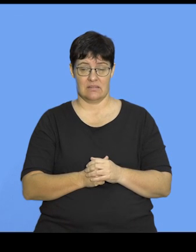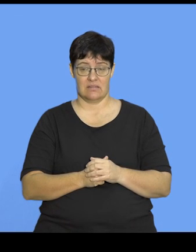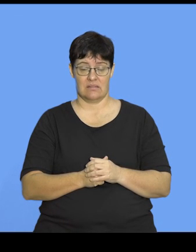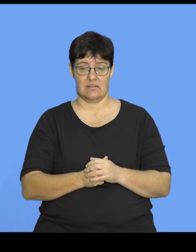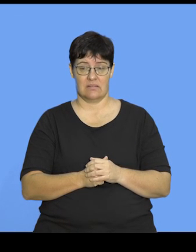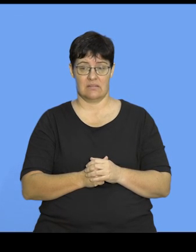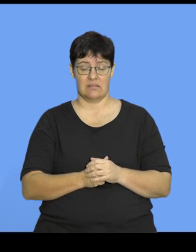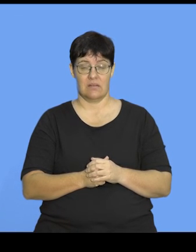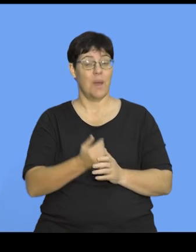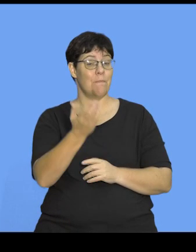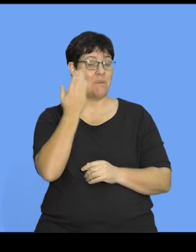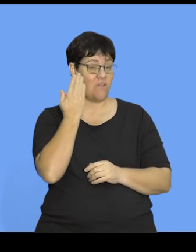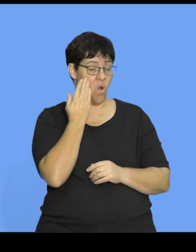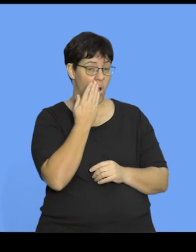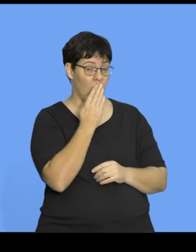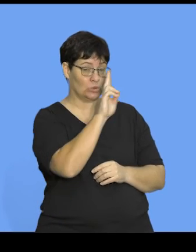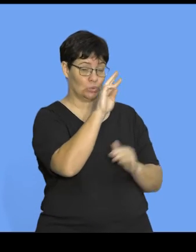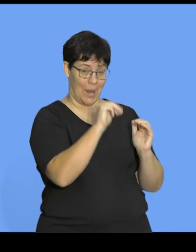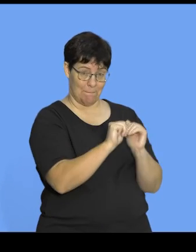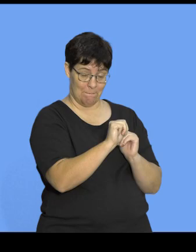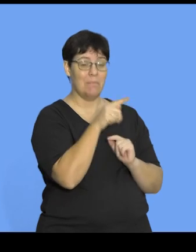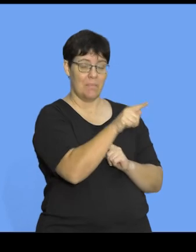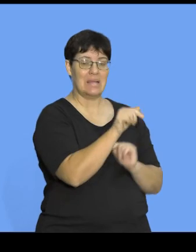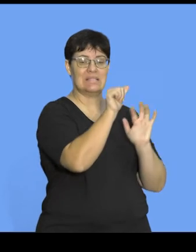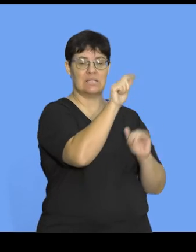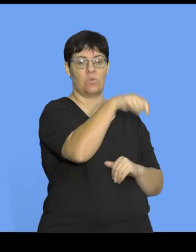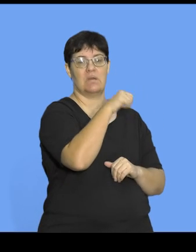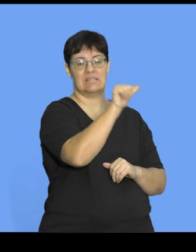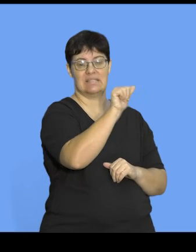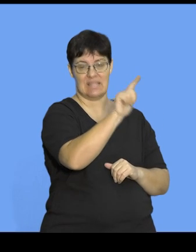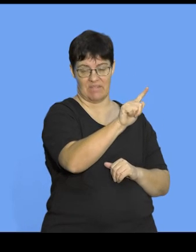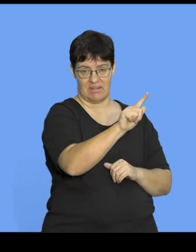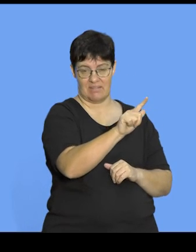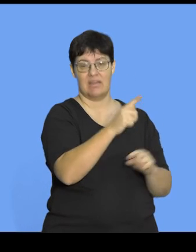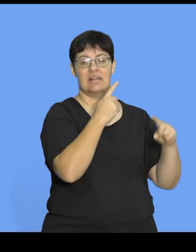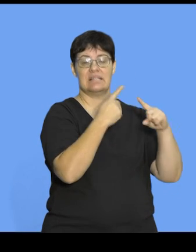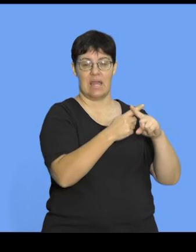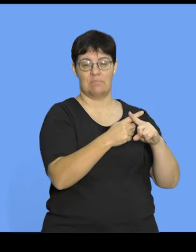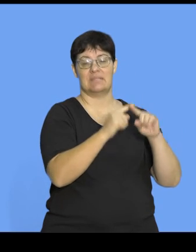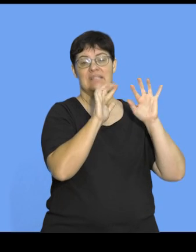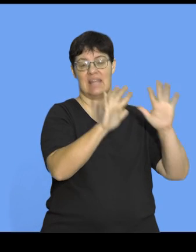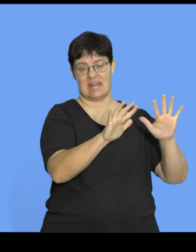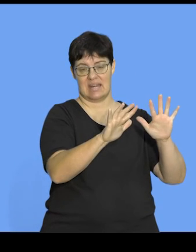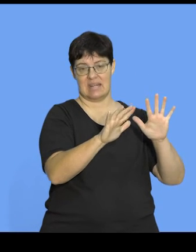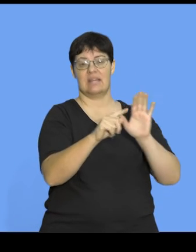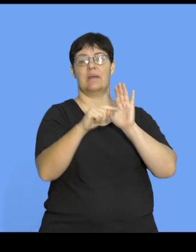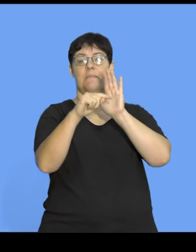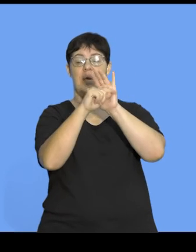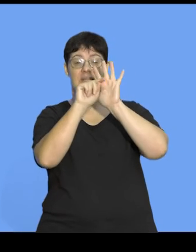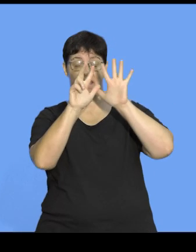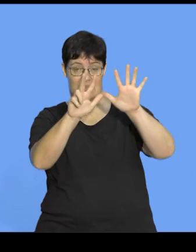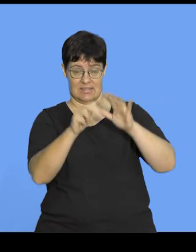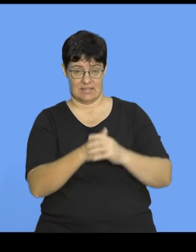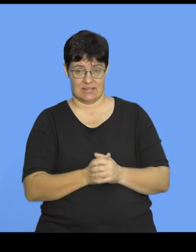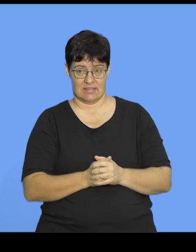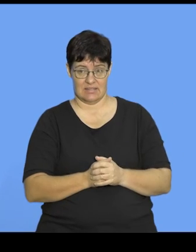put it in another color. So my original force was 6,67 times 10 to the